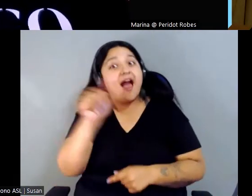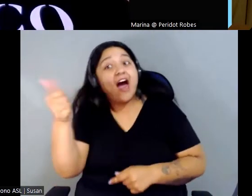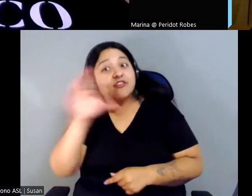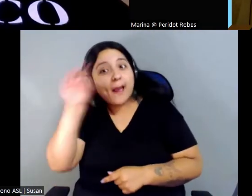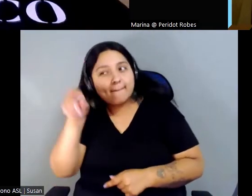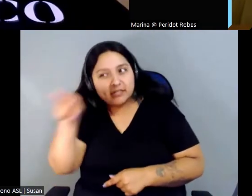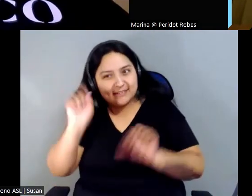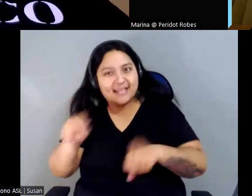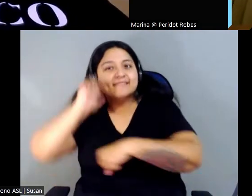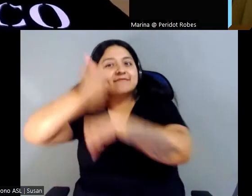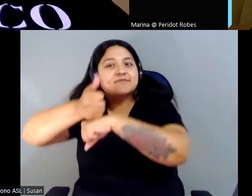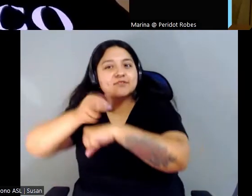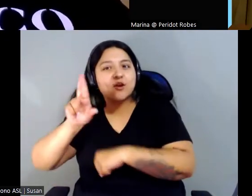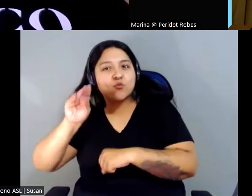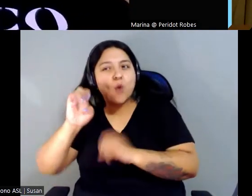Right.